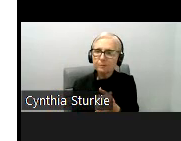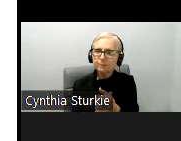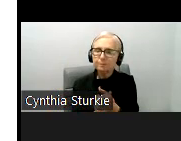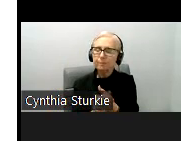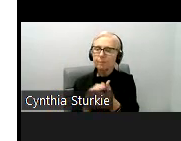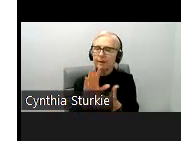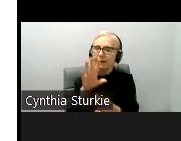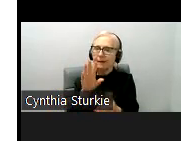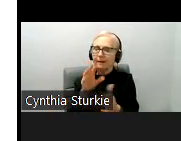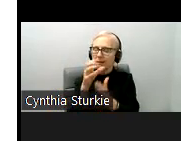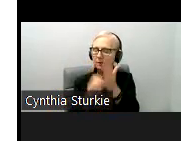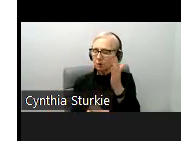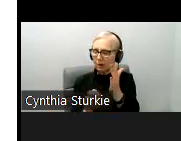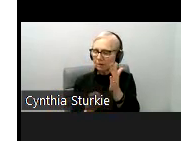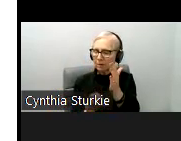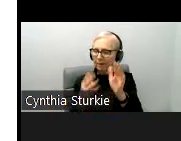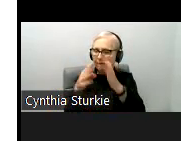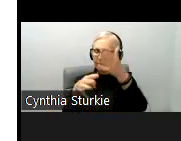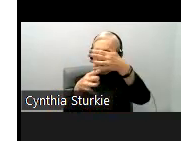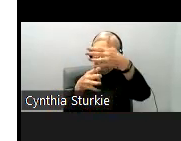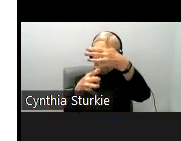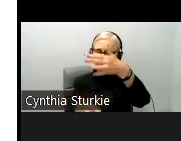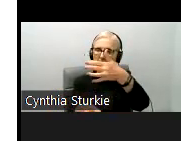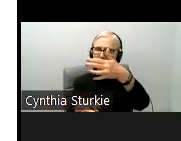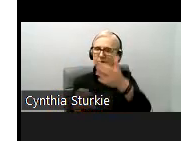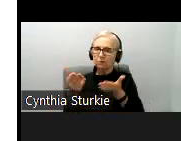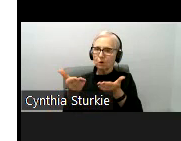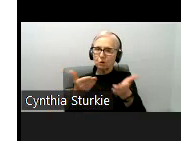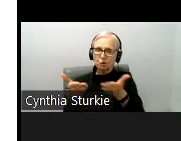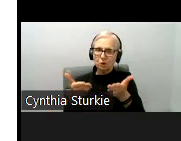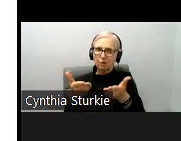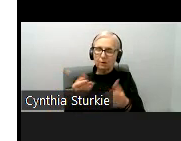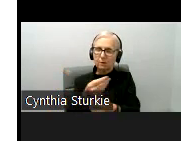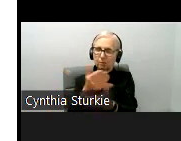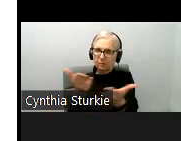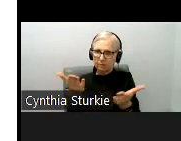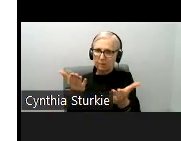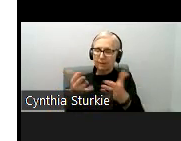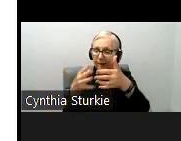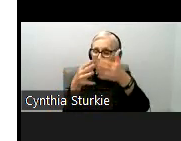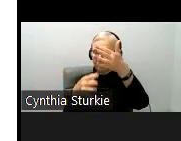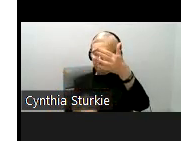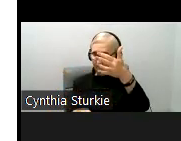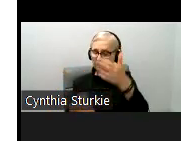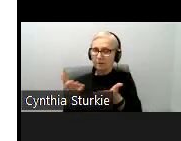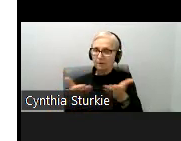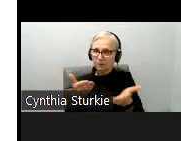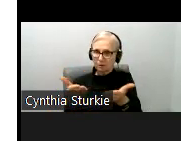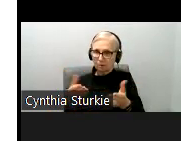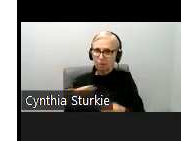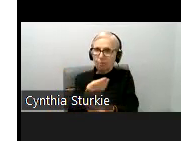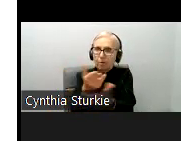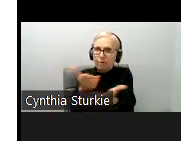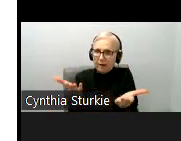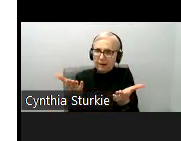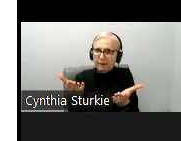So in this chapter, we have the list of service provisions. We have the list of services provided by peer support professionals